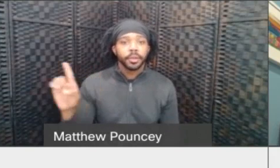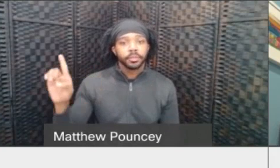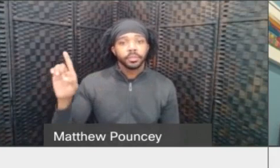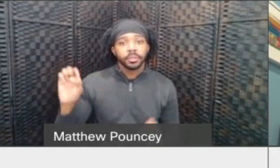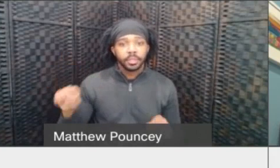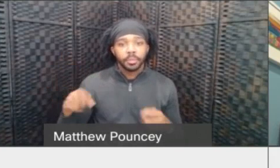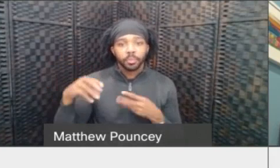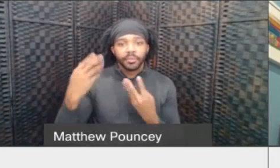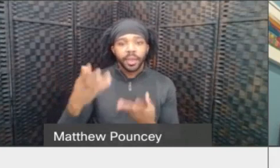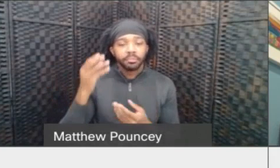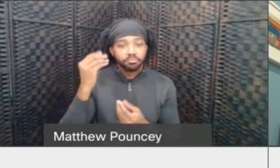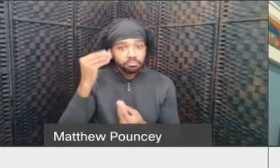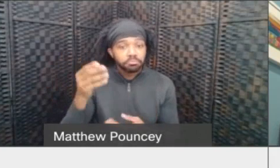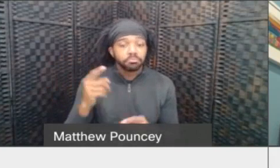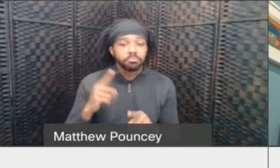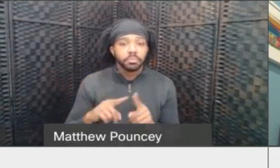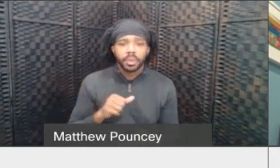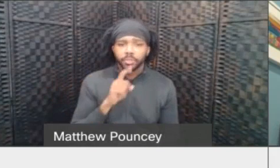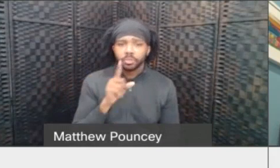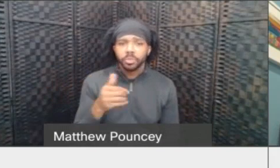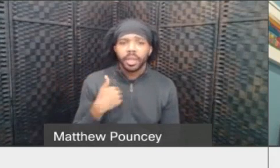sure that we do have an update.